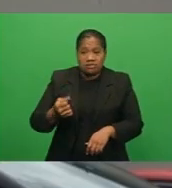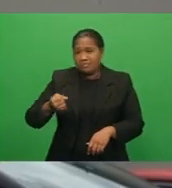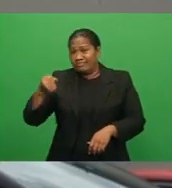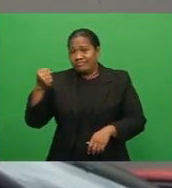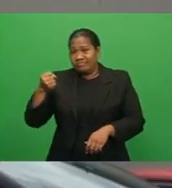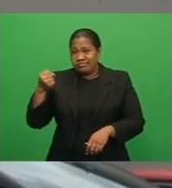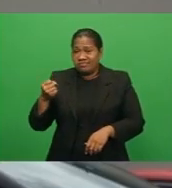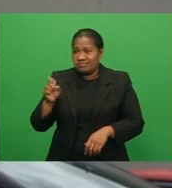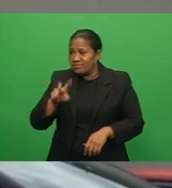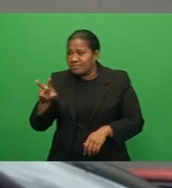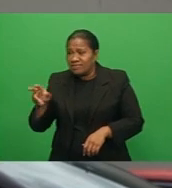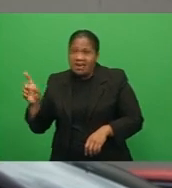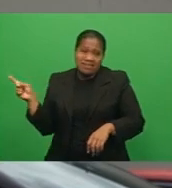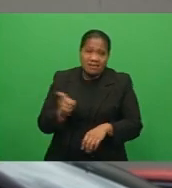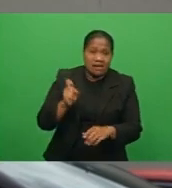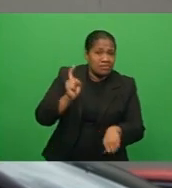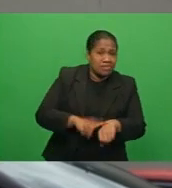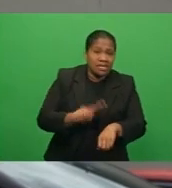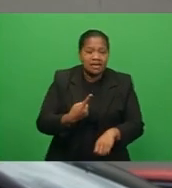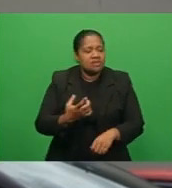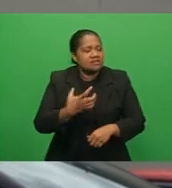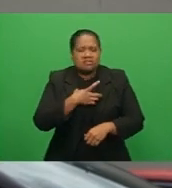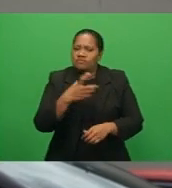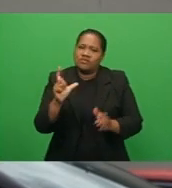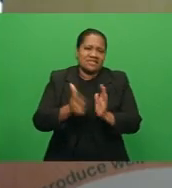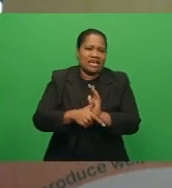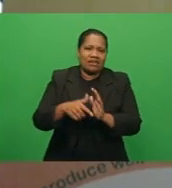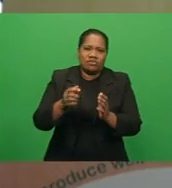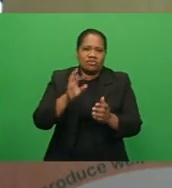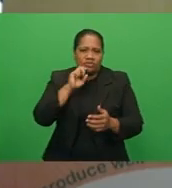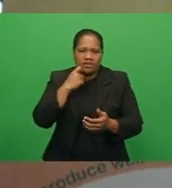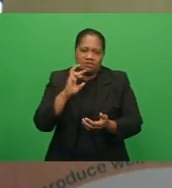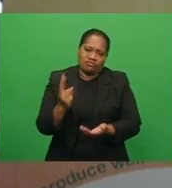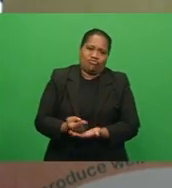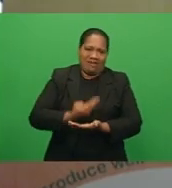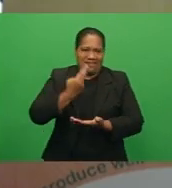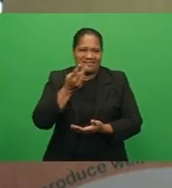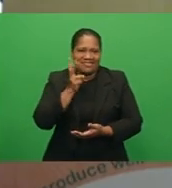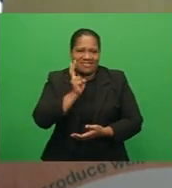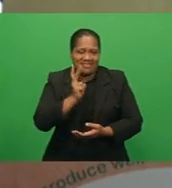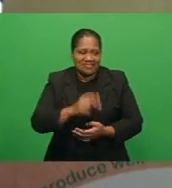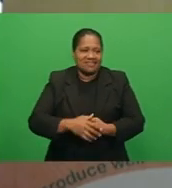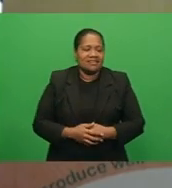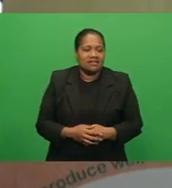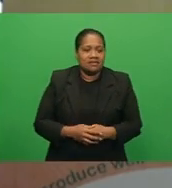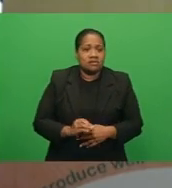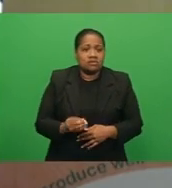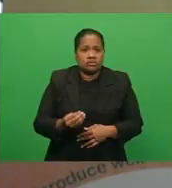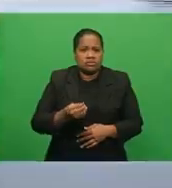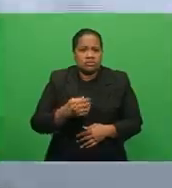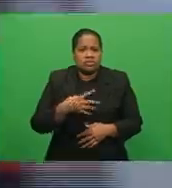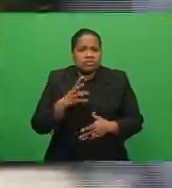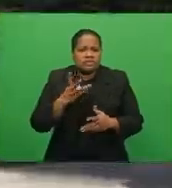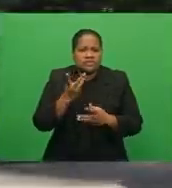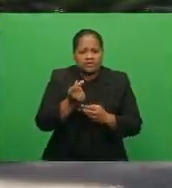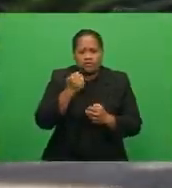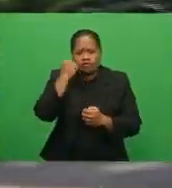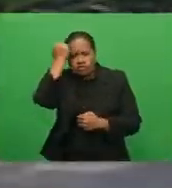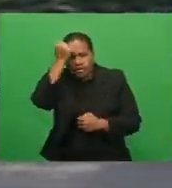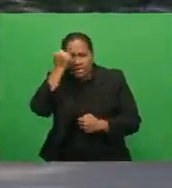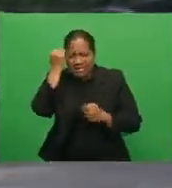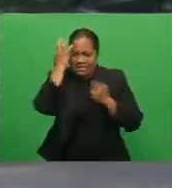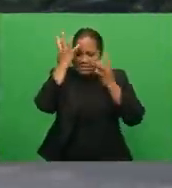difficult. According to Dr. Gaikwad, if the pandemic persists, there might be a surge in cases of anxiety and stress.